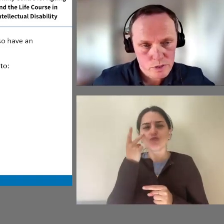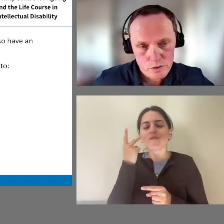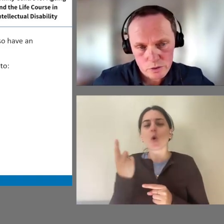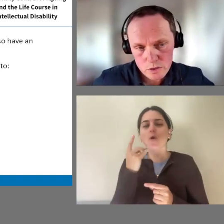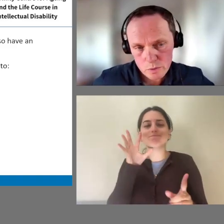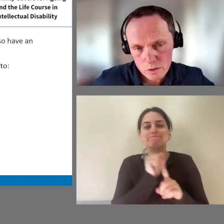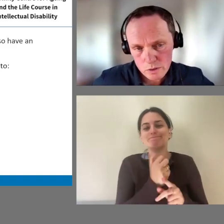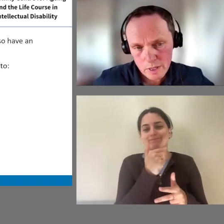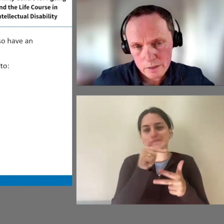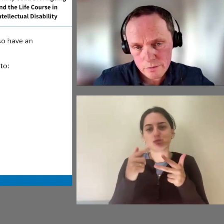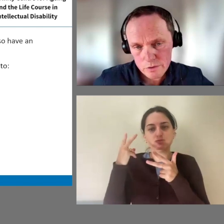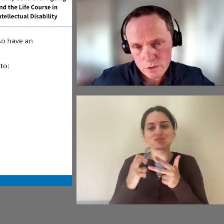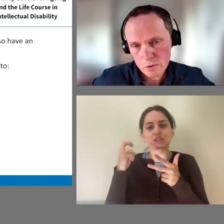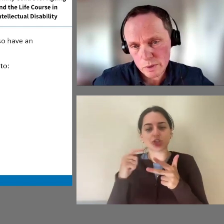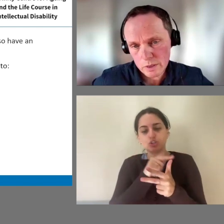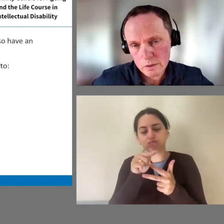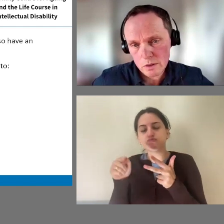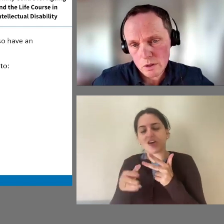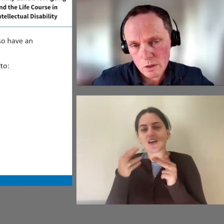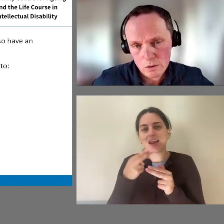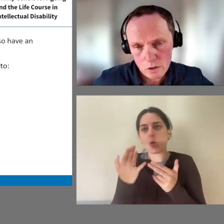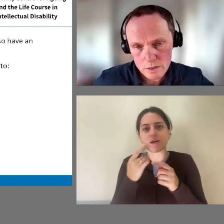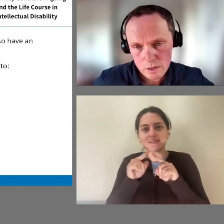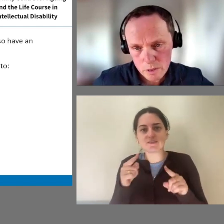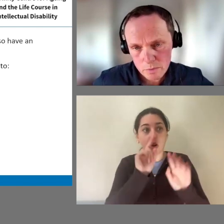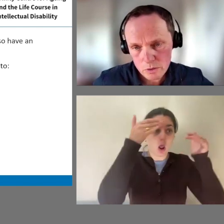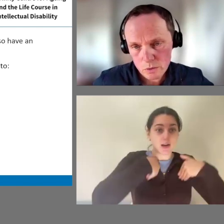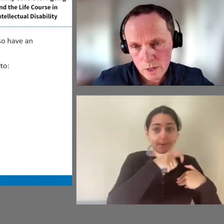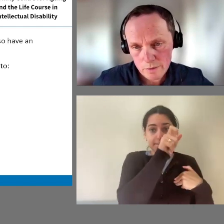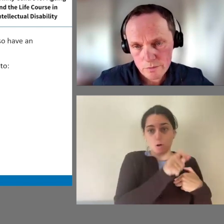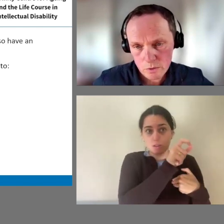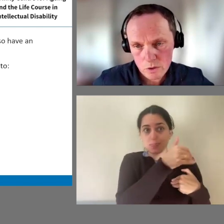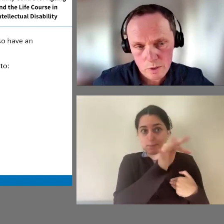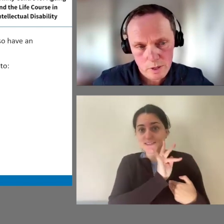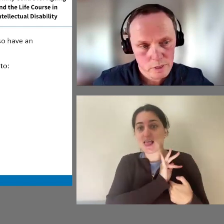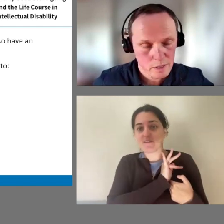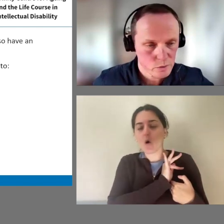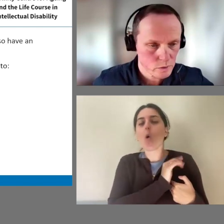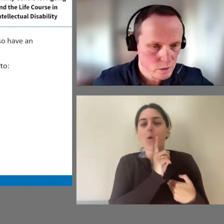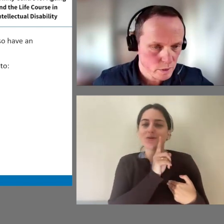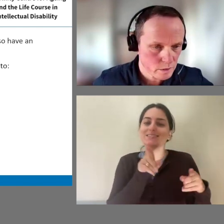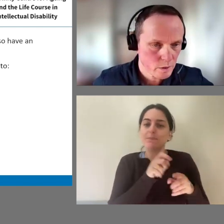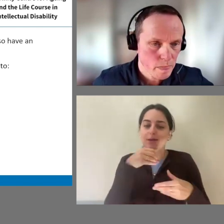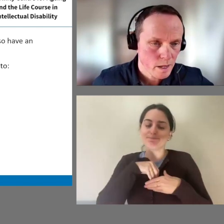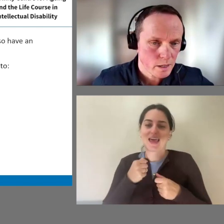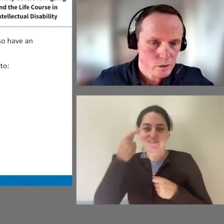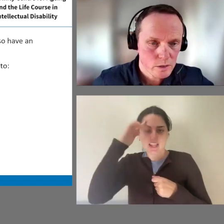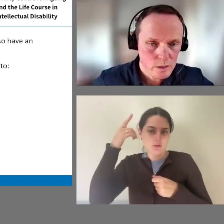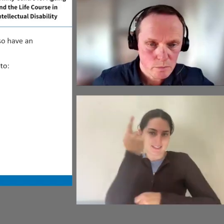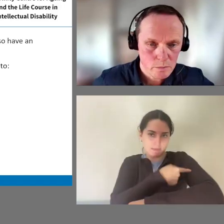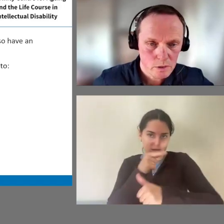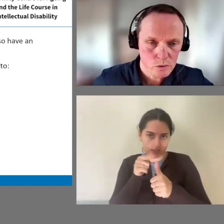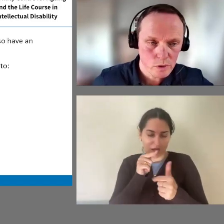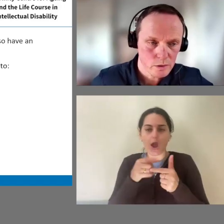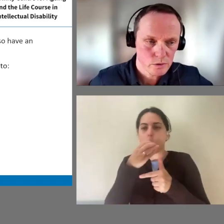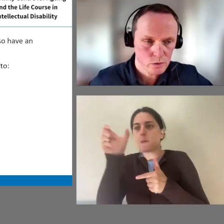identified 3 studies which looked at differences between autistic people who also have an intellectual disability and